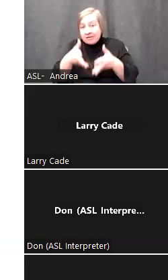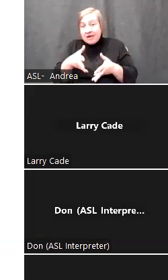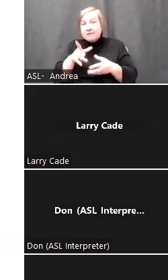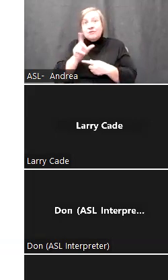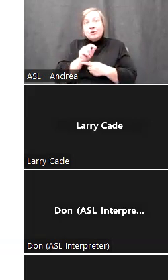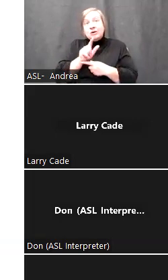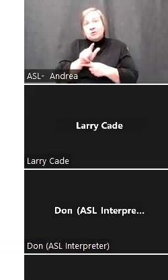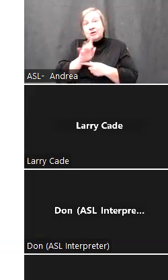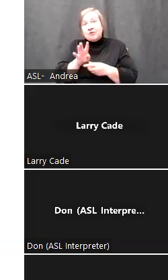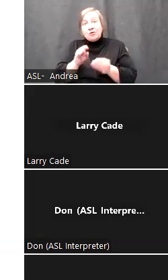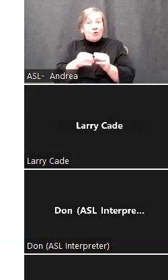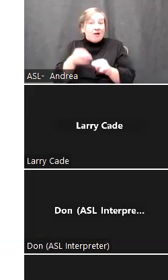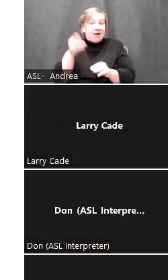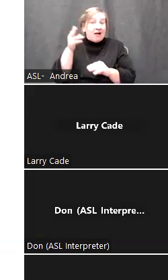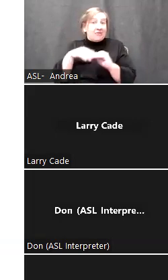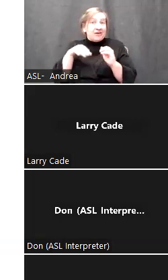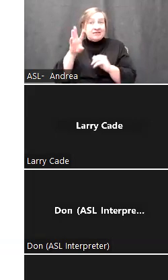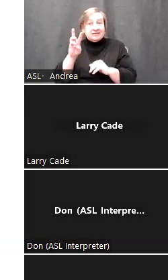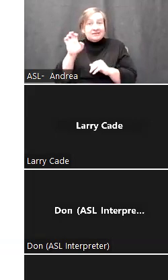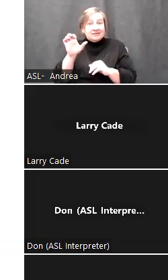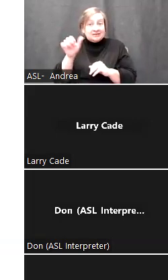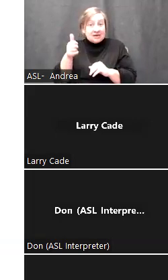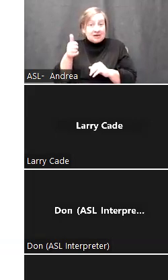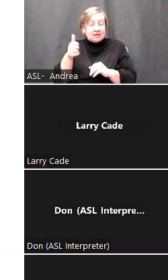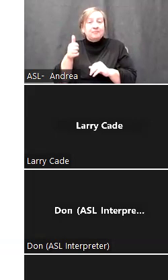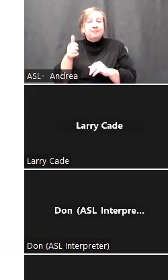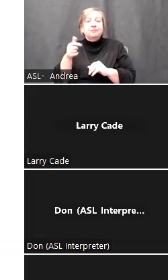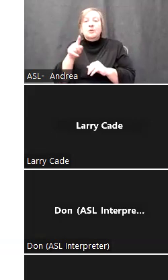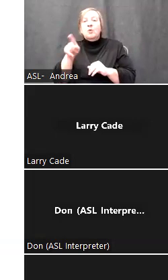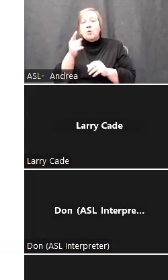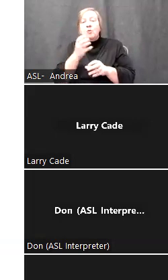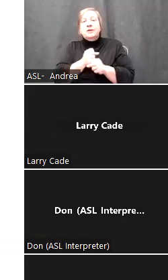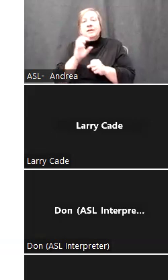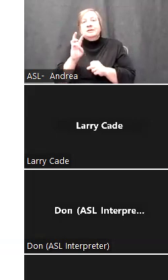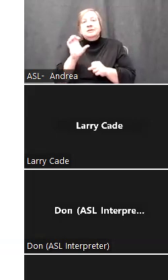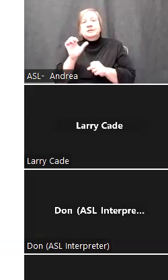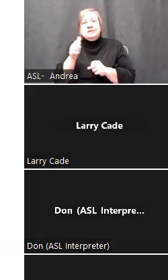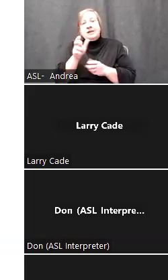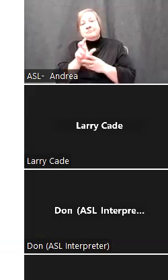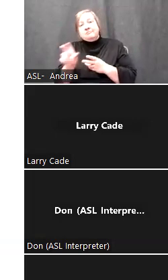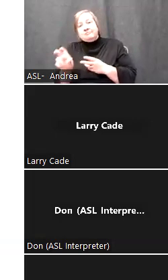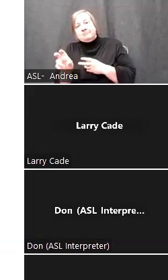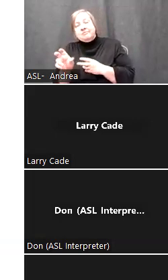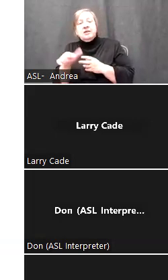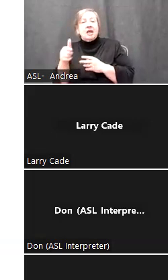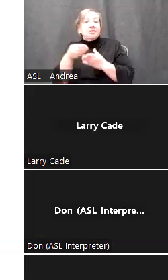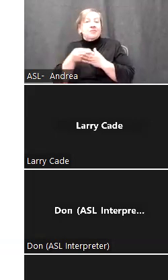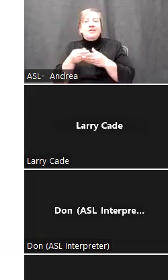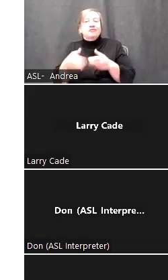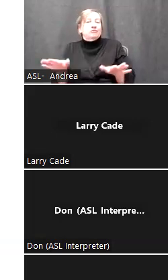2024 is higher than $610, you will only get the $610 rolled over and the rest will be